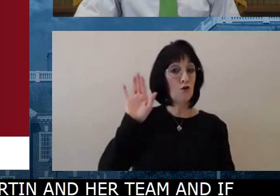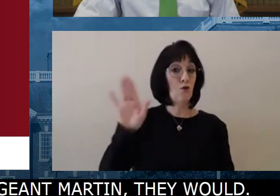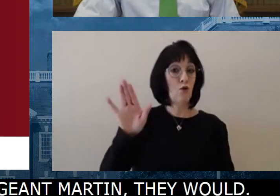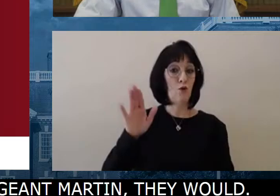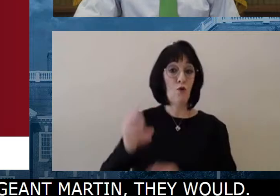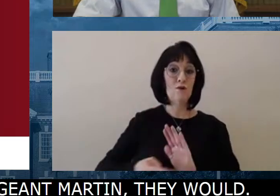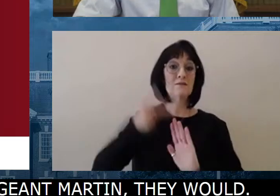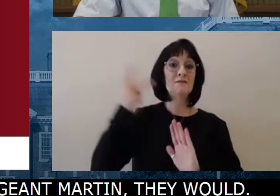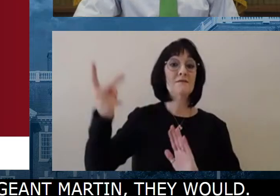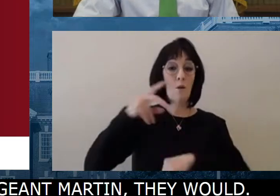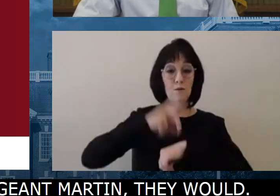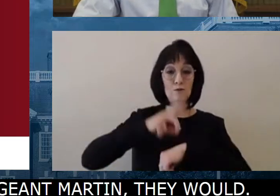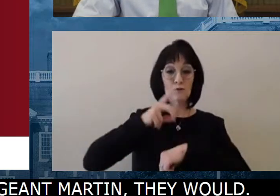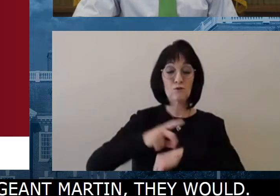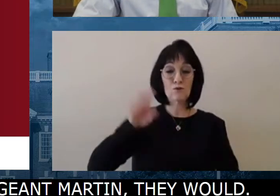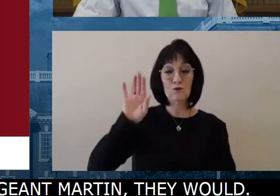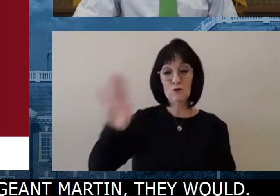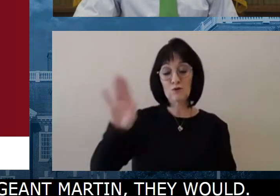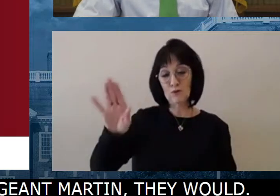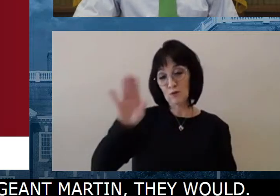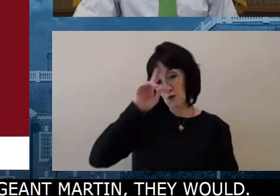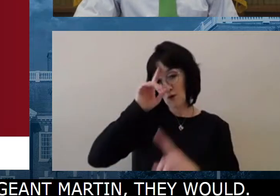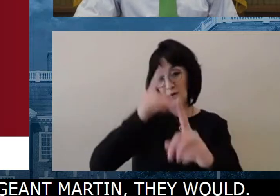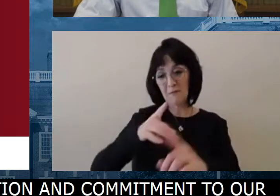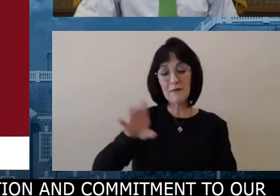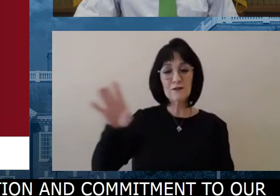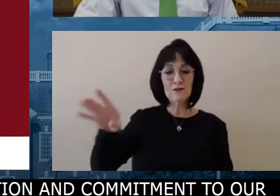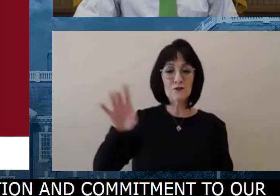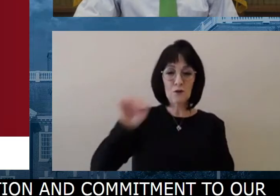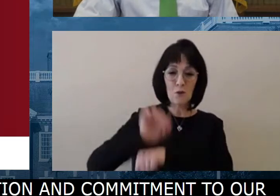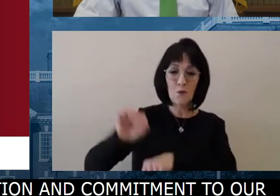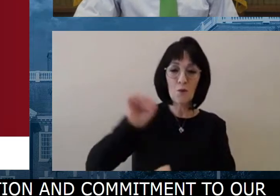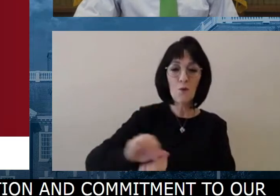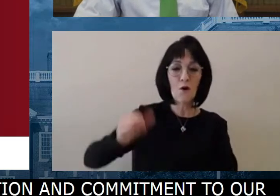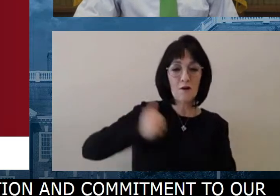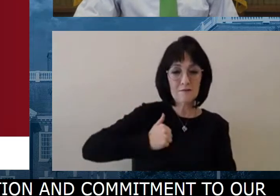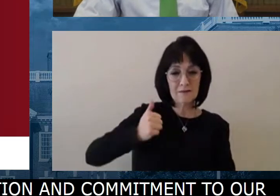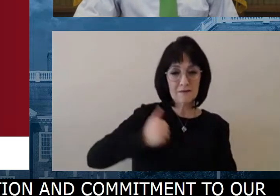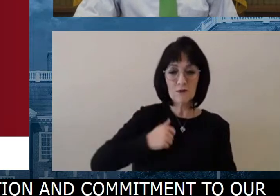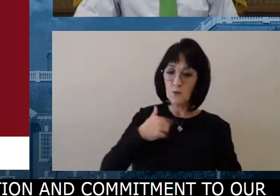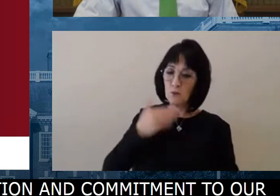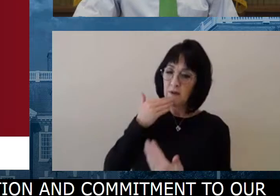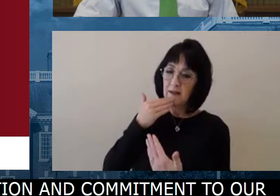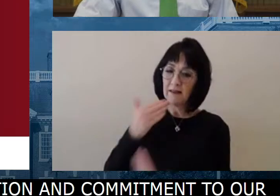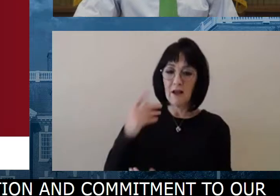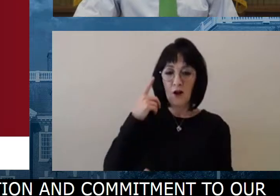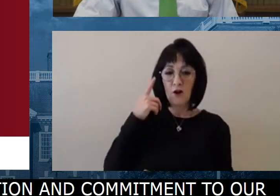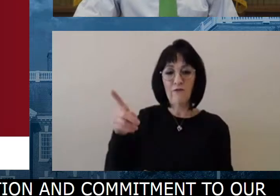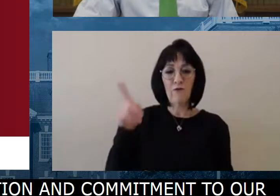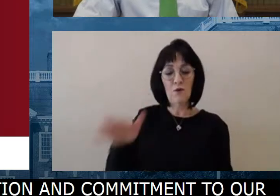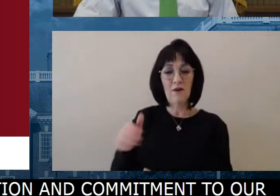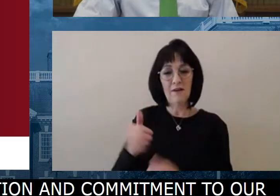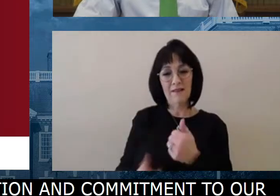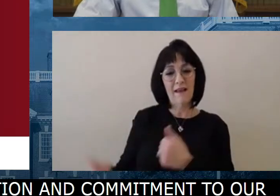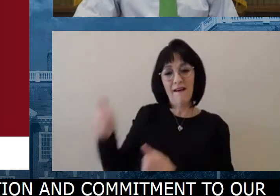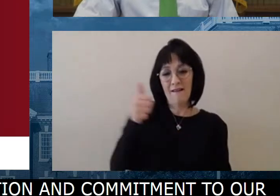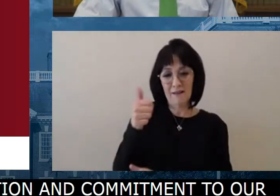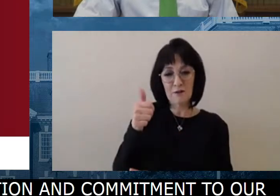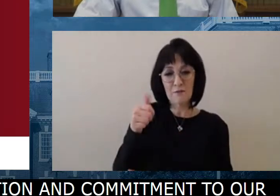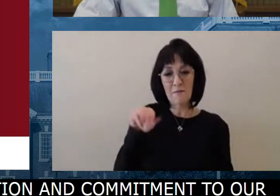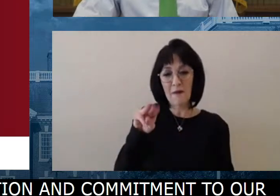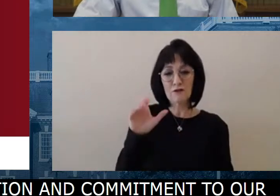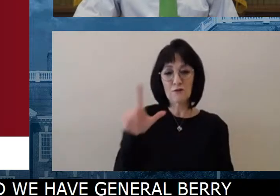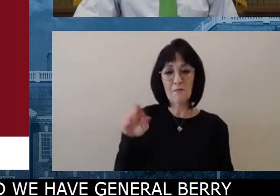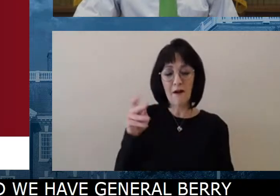General Berry here with us. Thank him for his leadership and his leadership team. As I said, we have lots of good news this morning. As